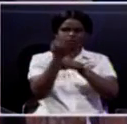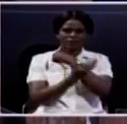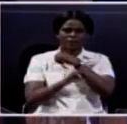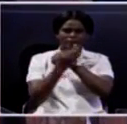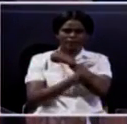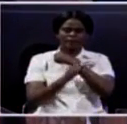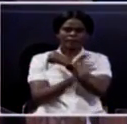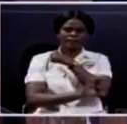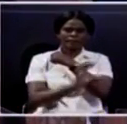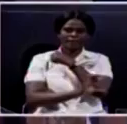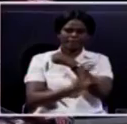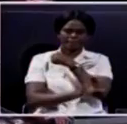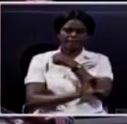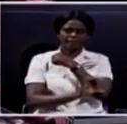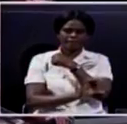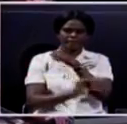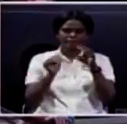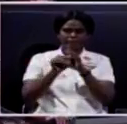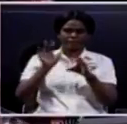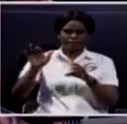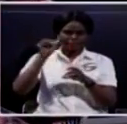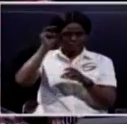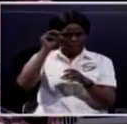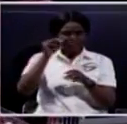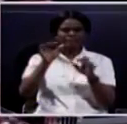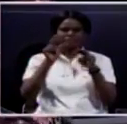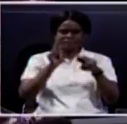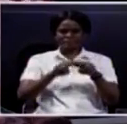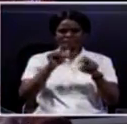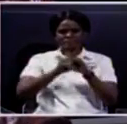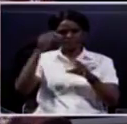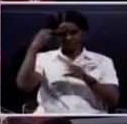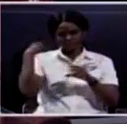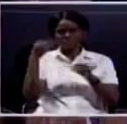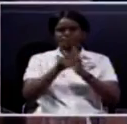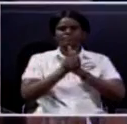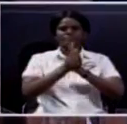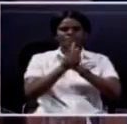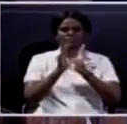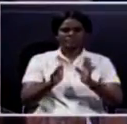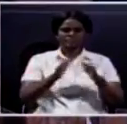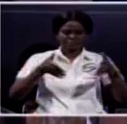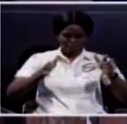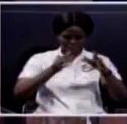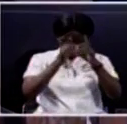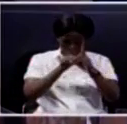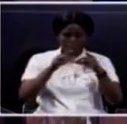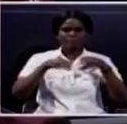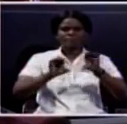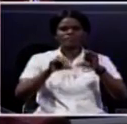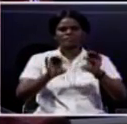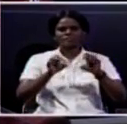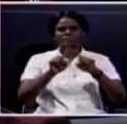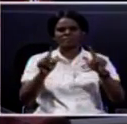imposed on your ministry. And you were sitting in those offices as leaders and allowed this decision to go on. You see, there